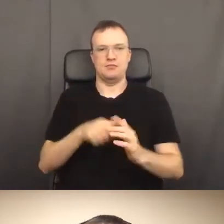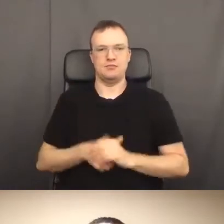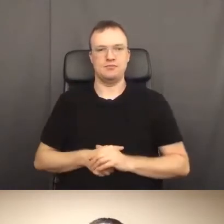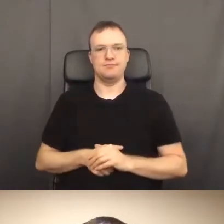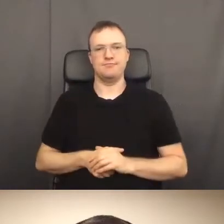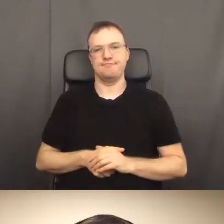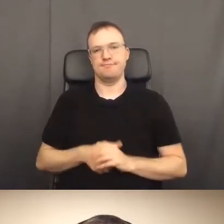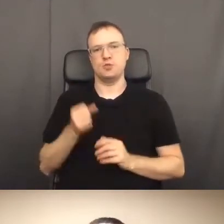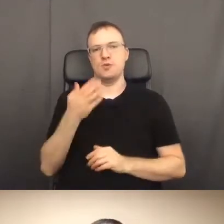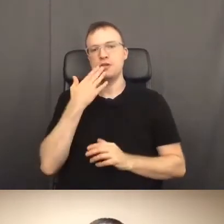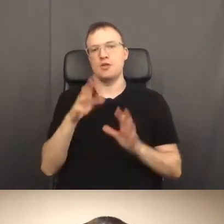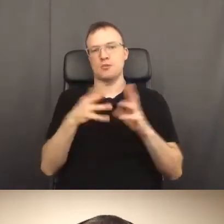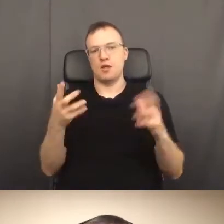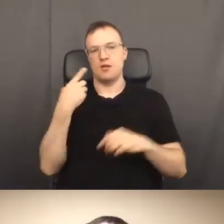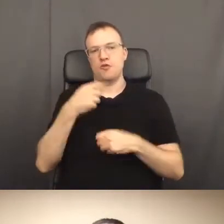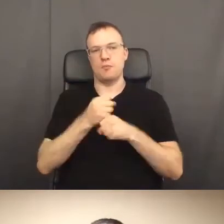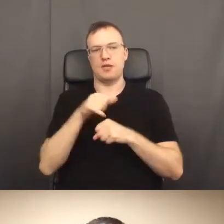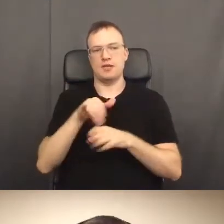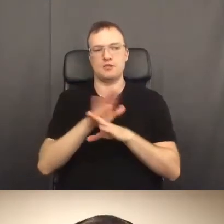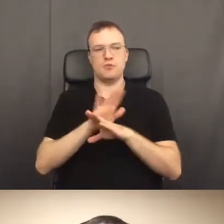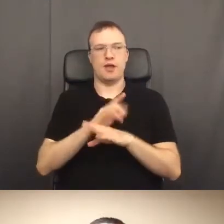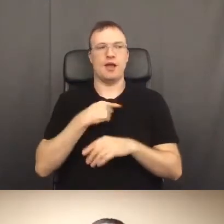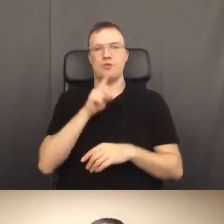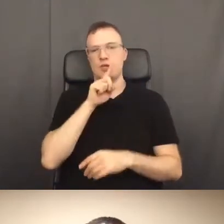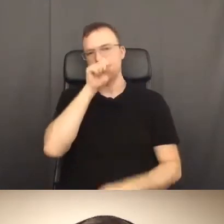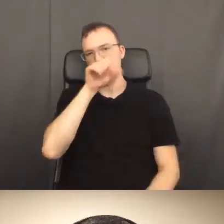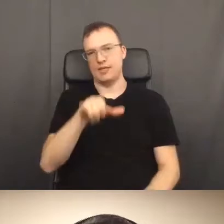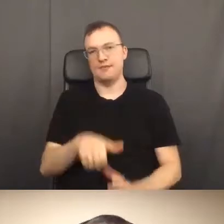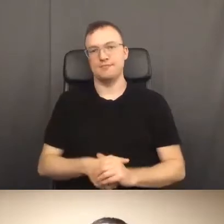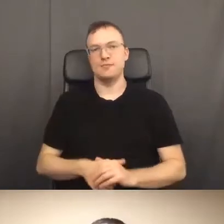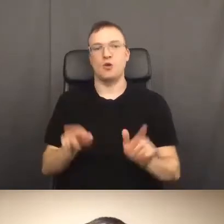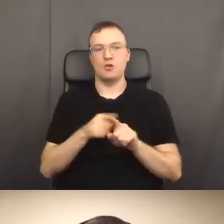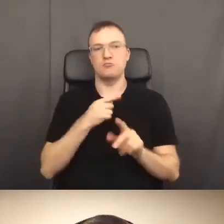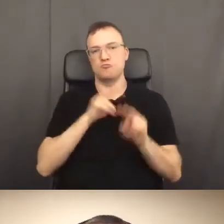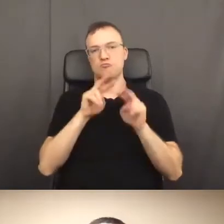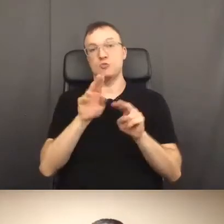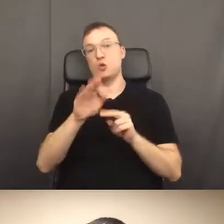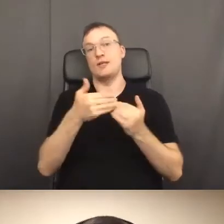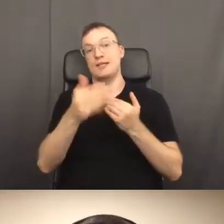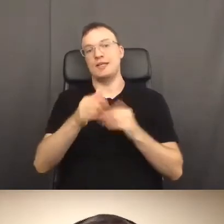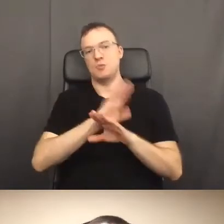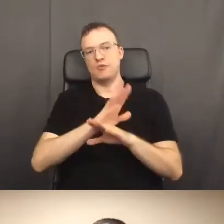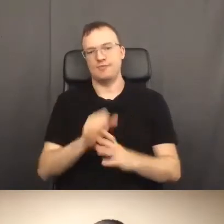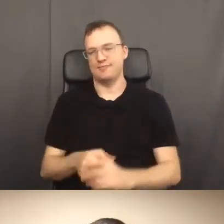So thank you for making this movie. I really loved it, and I look forward to your next one.